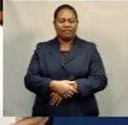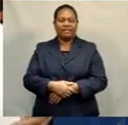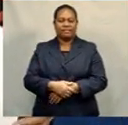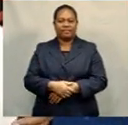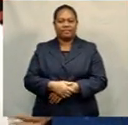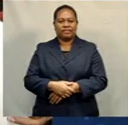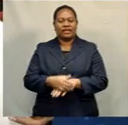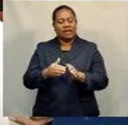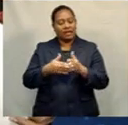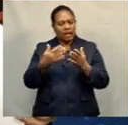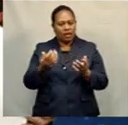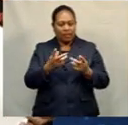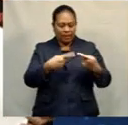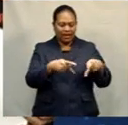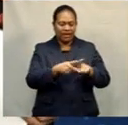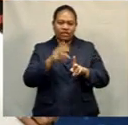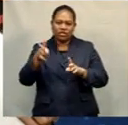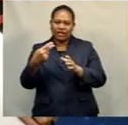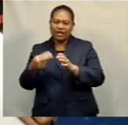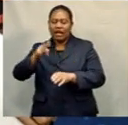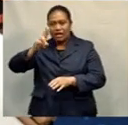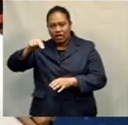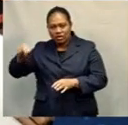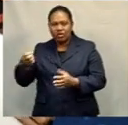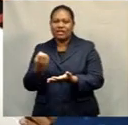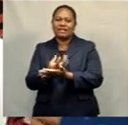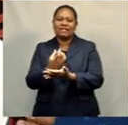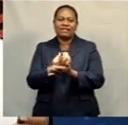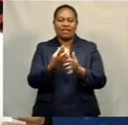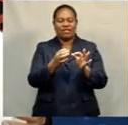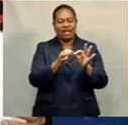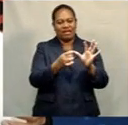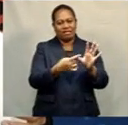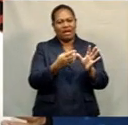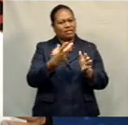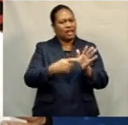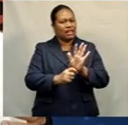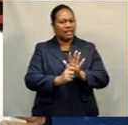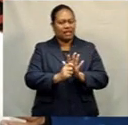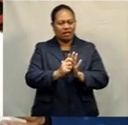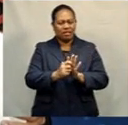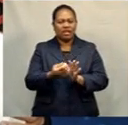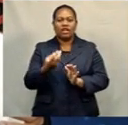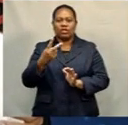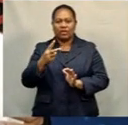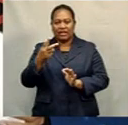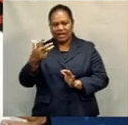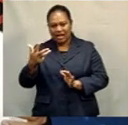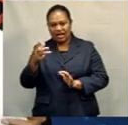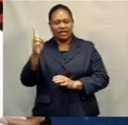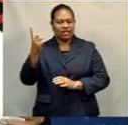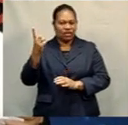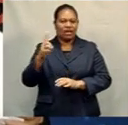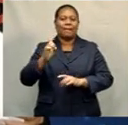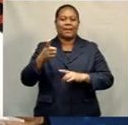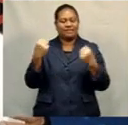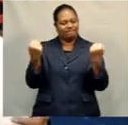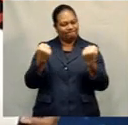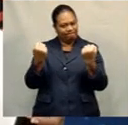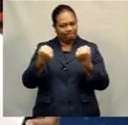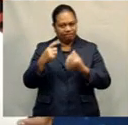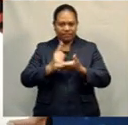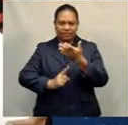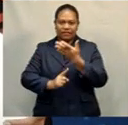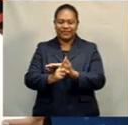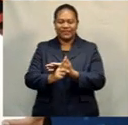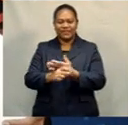Places we will be checking out are Nosori, Savu Savu and Ba. All three had temperatures at 29 degrees, however, had cool conditions.